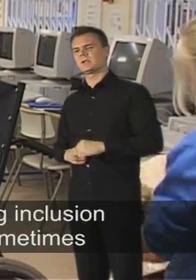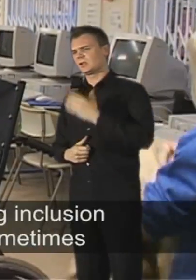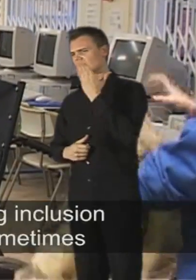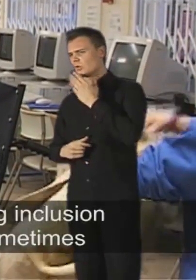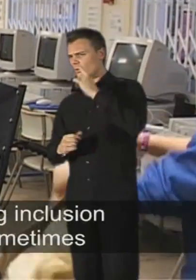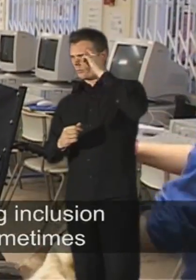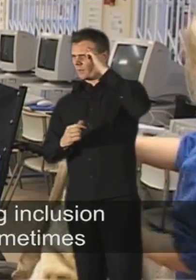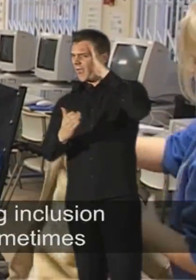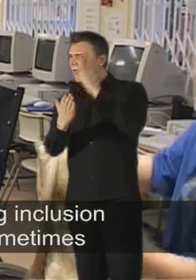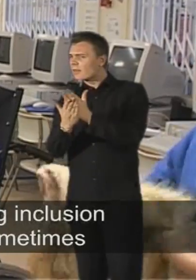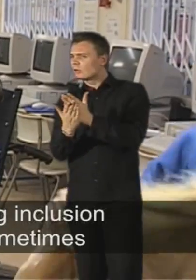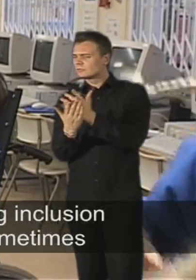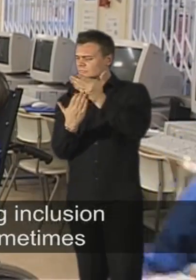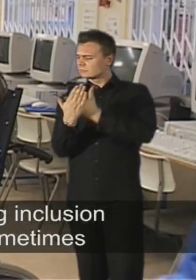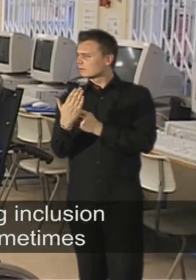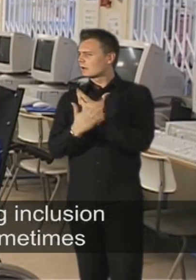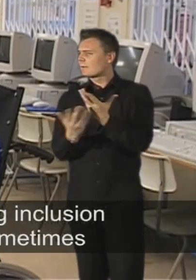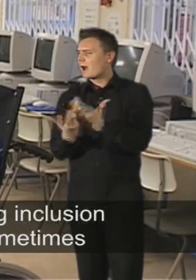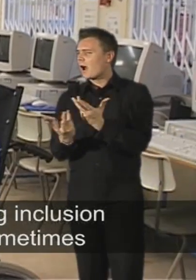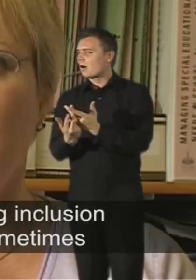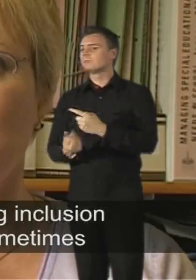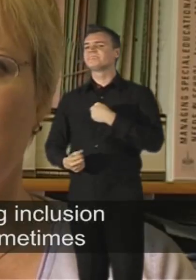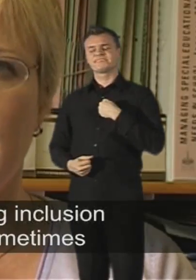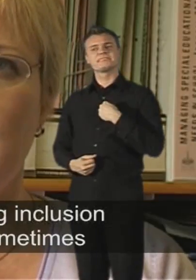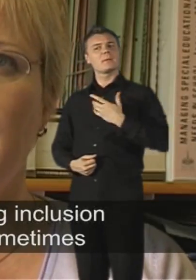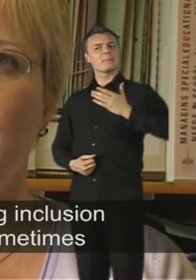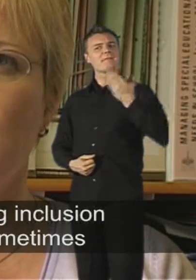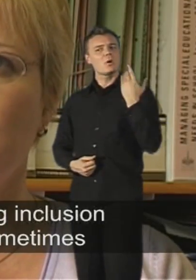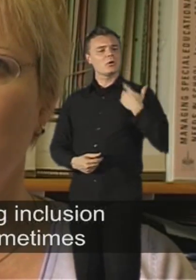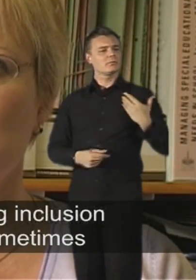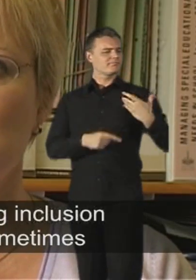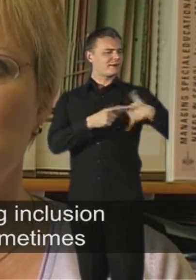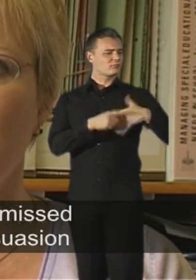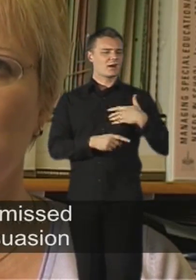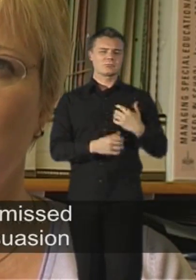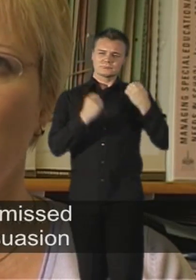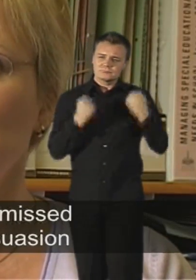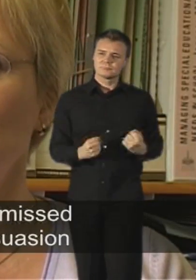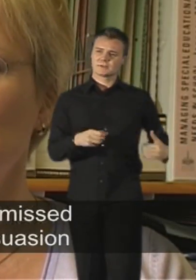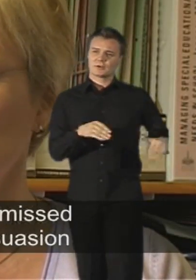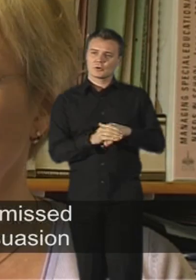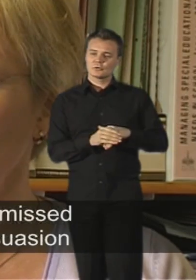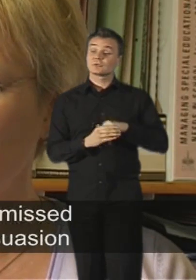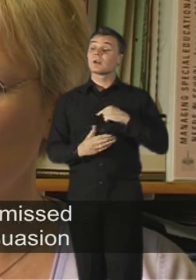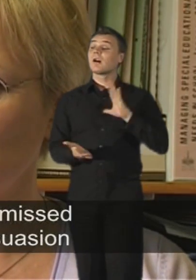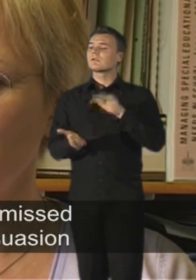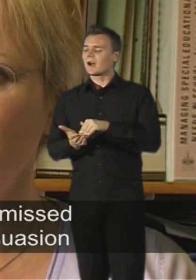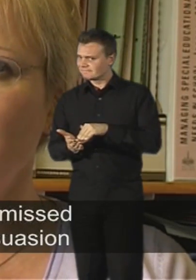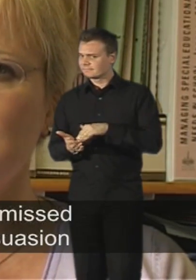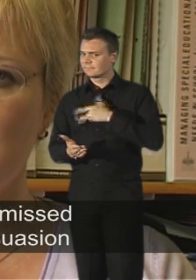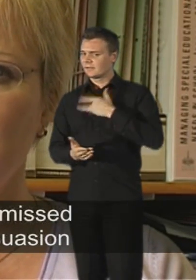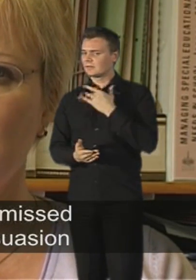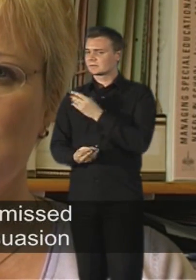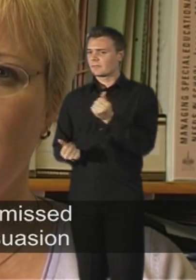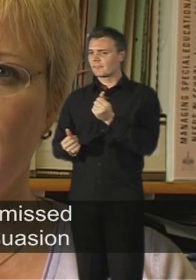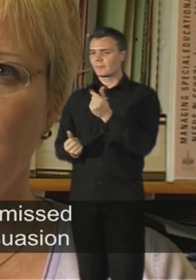ethos? I come from a background of strong inclusion, and when I came here I felt that sometimes there were opportunities that were missed, and